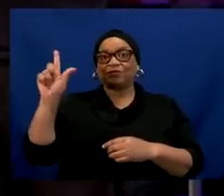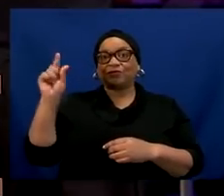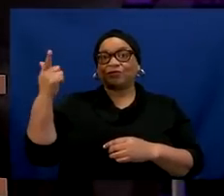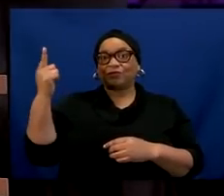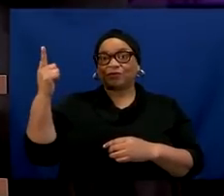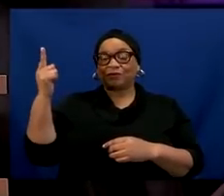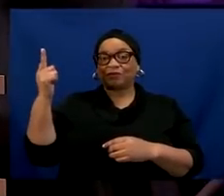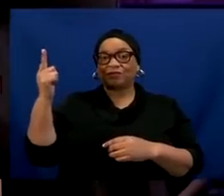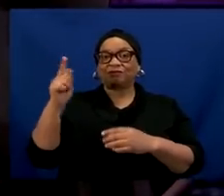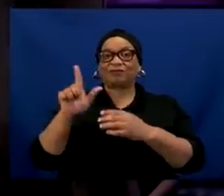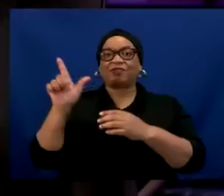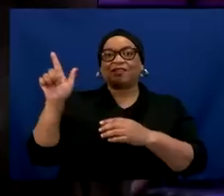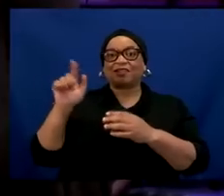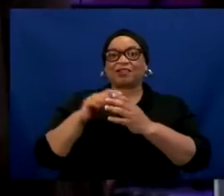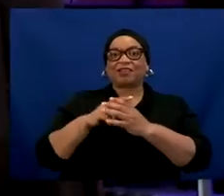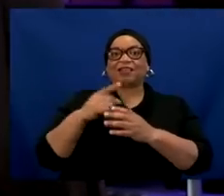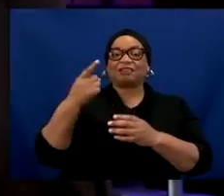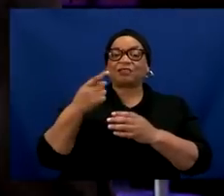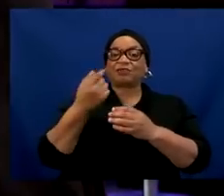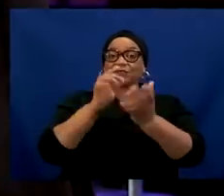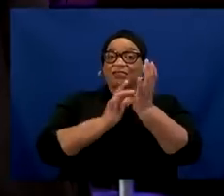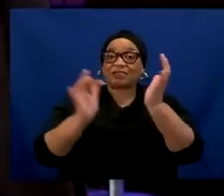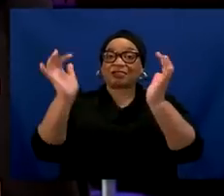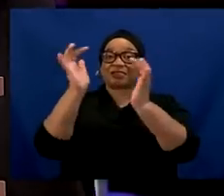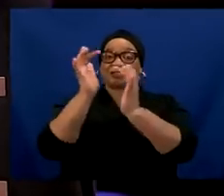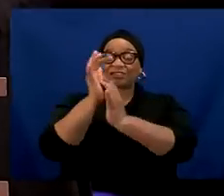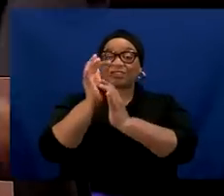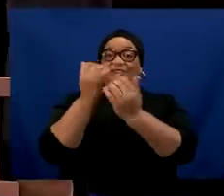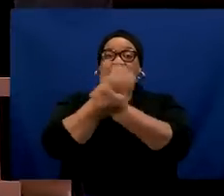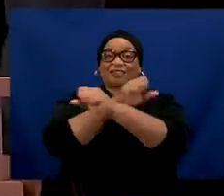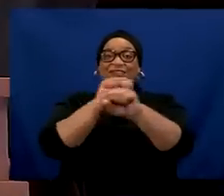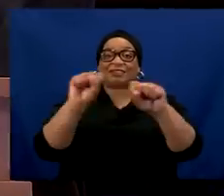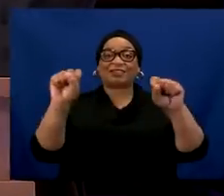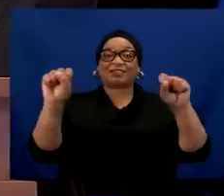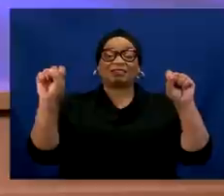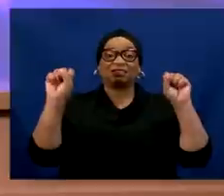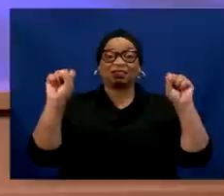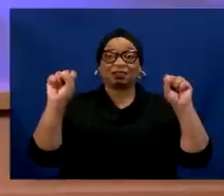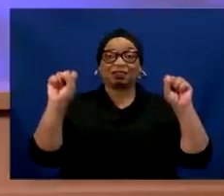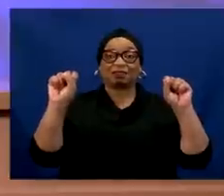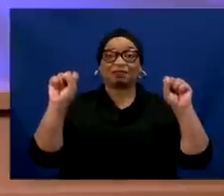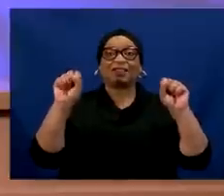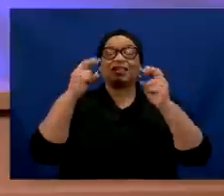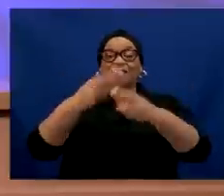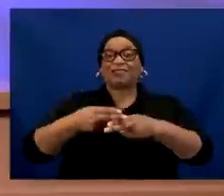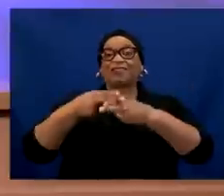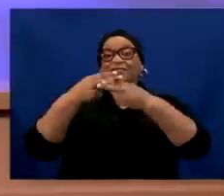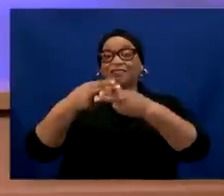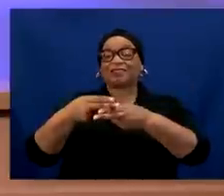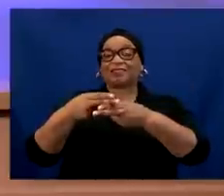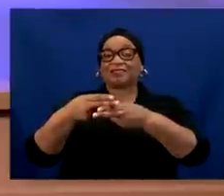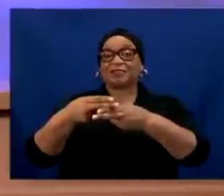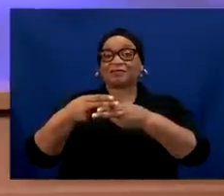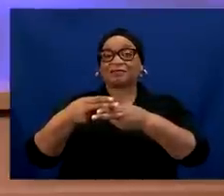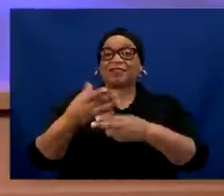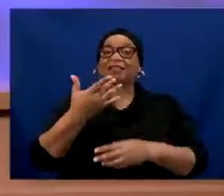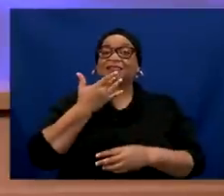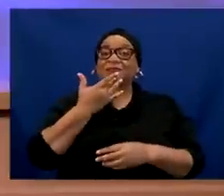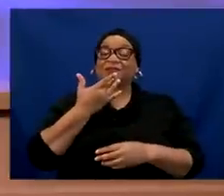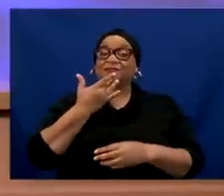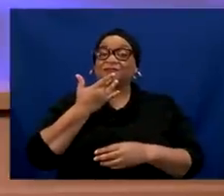Jesus, for he shall save his people from their sins." That's my favorite verse of